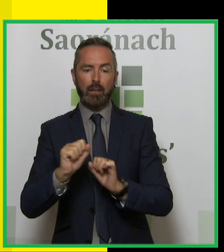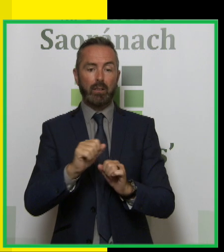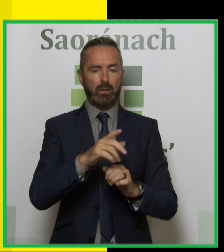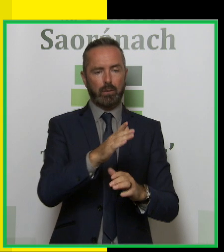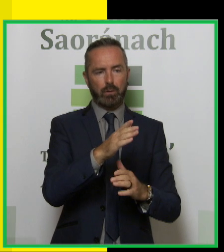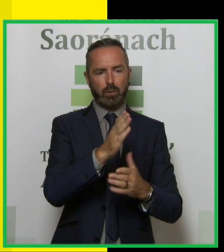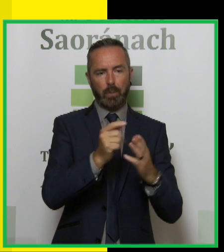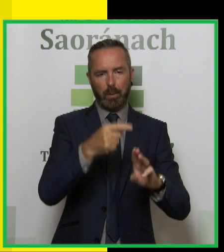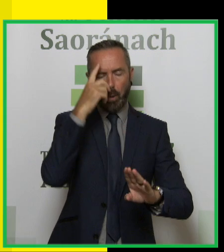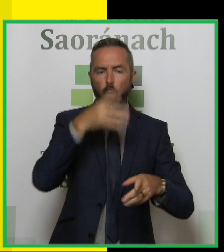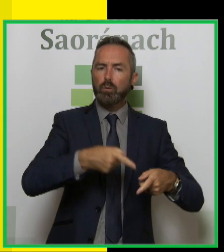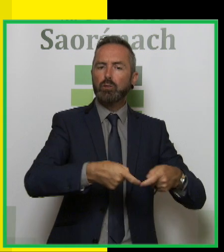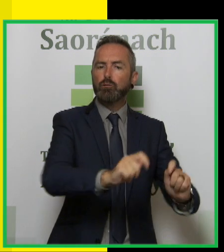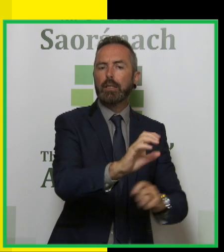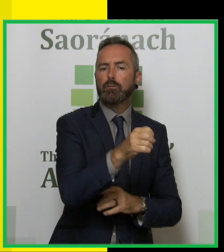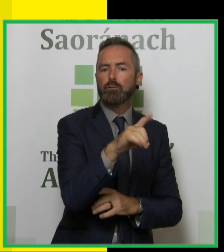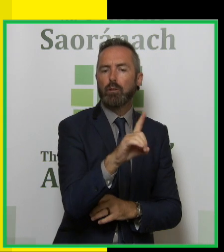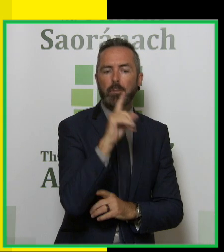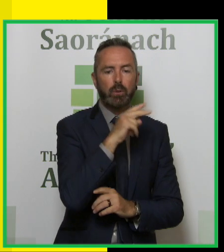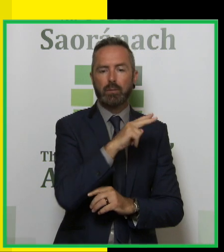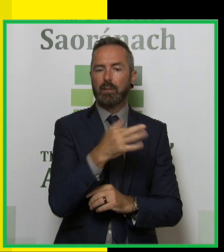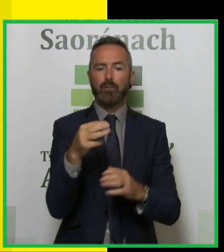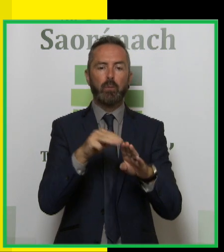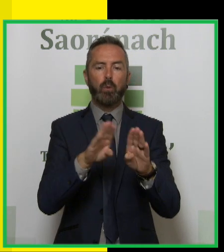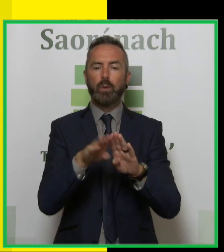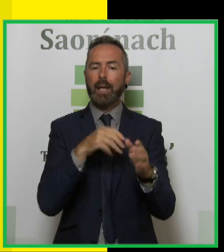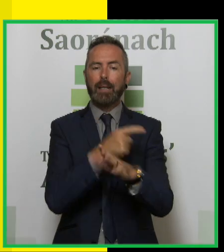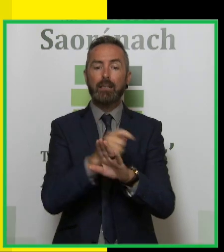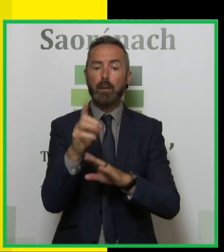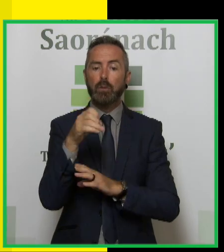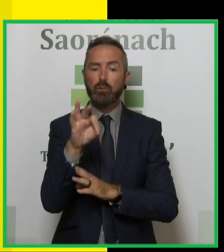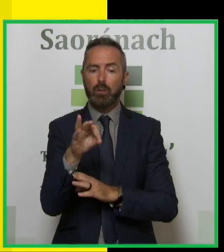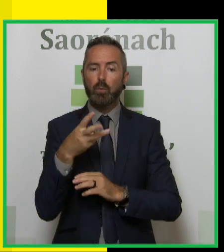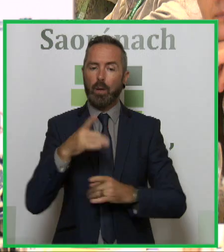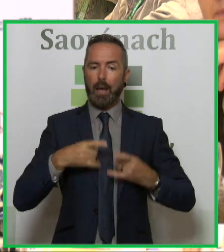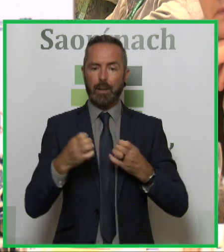don't differentiate between any of the drugs that people have problems with. We are happy to help anybody.